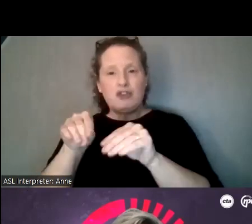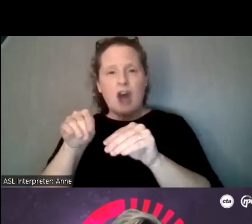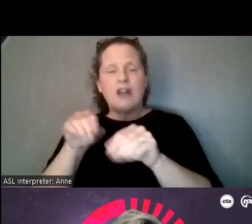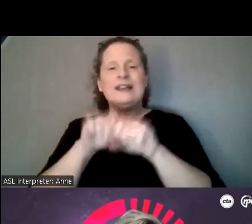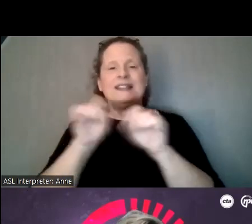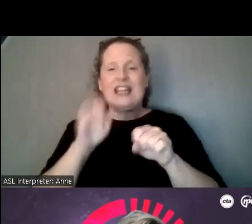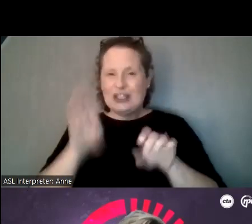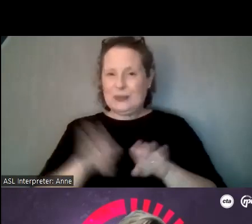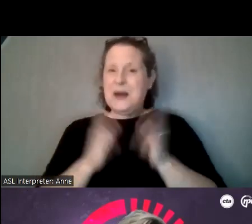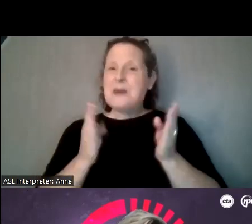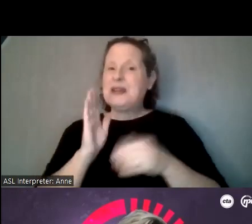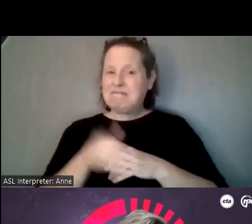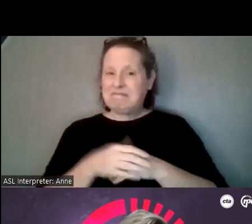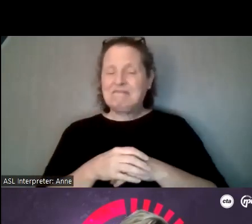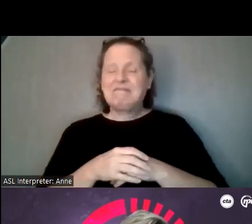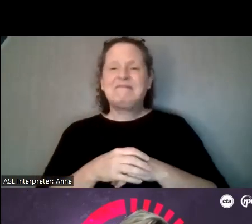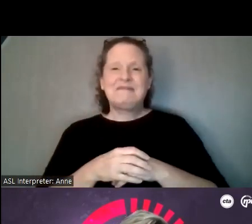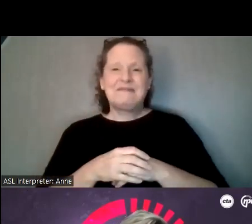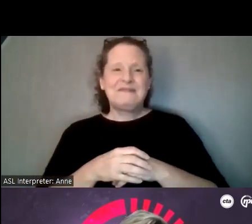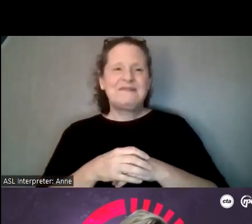will open.